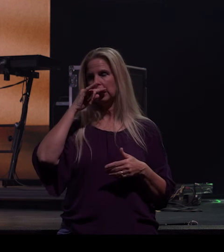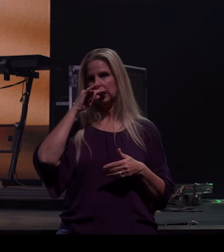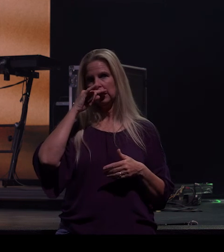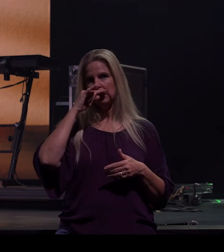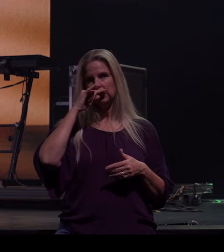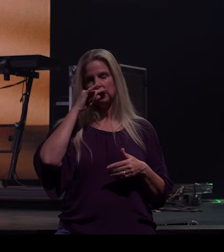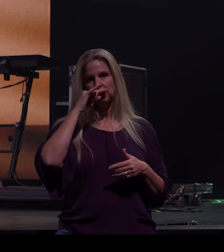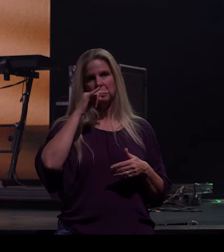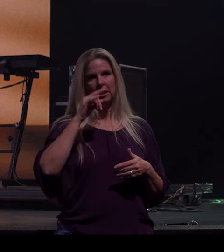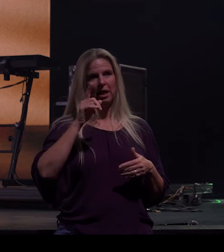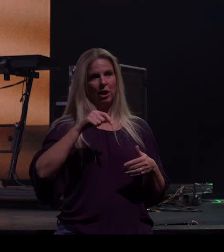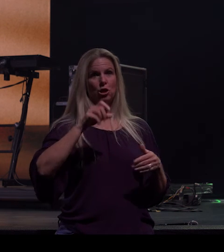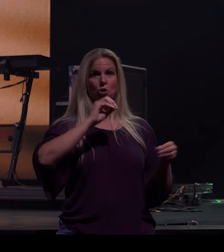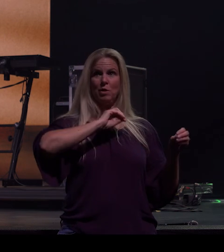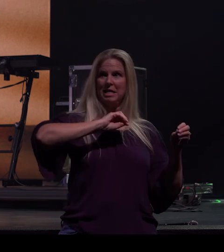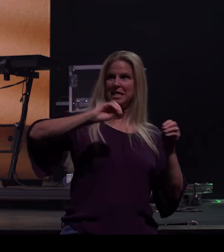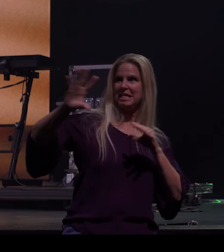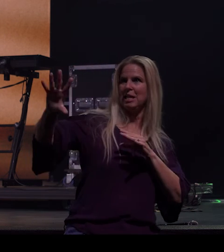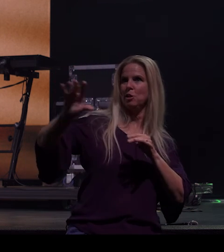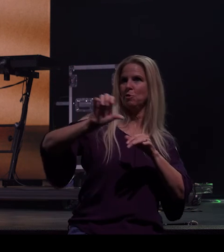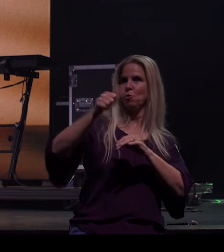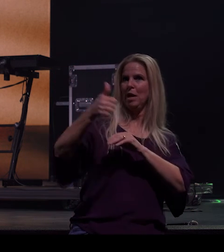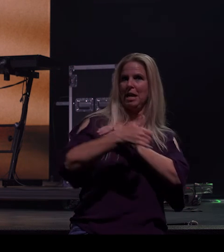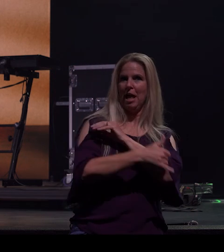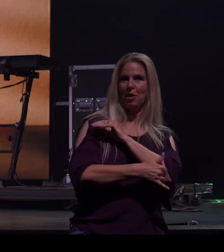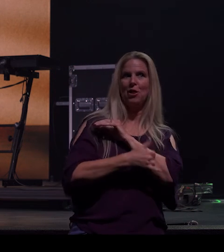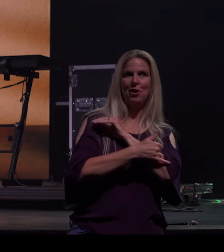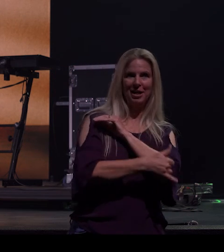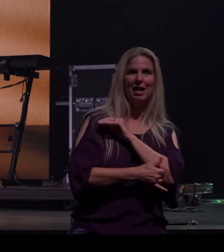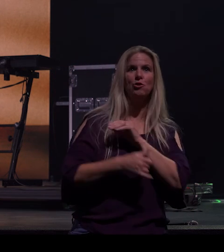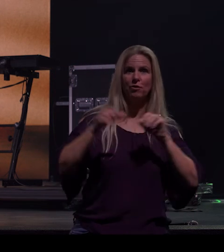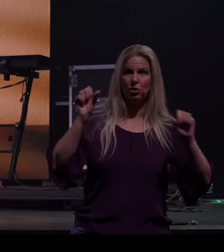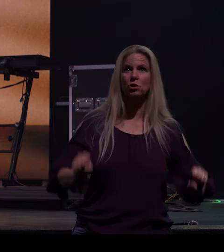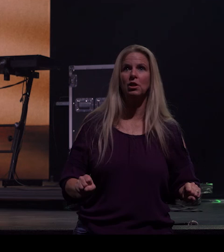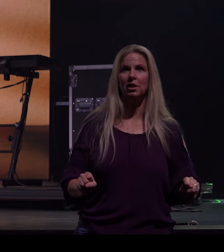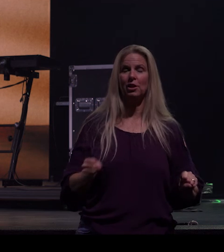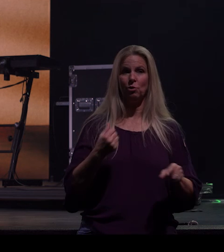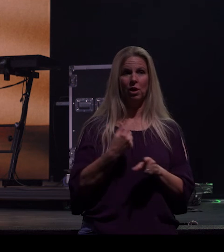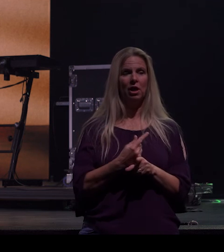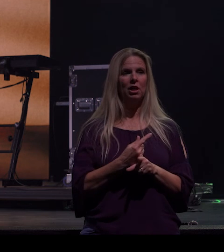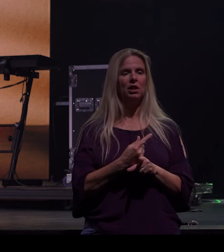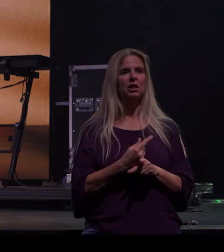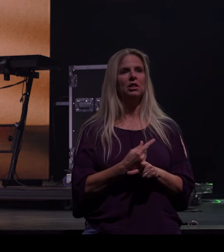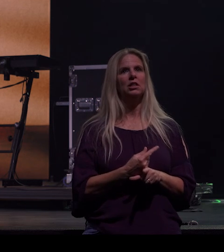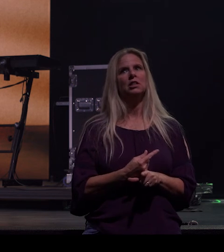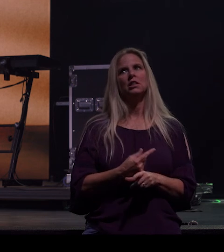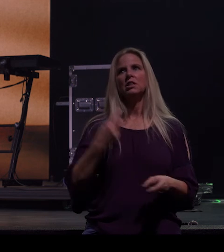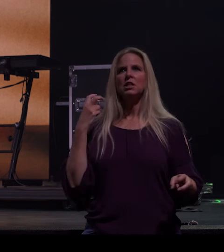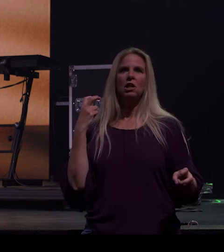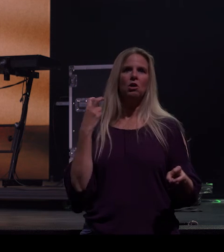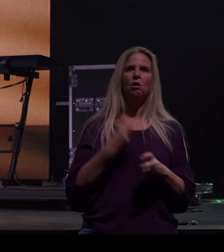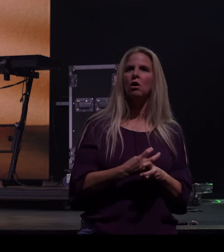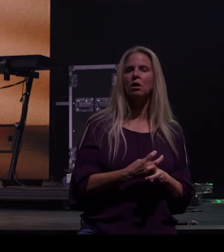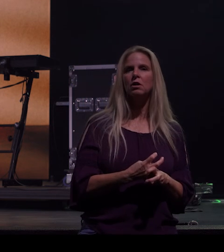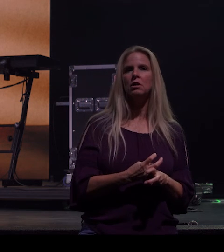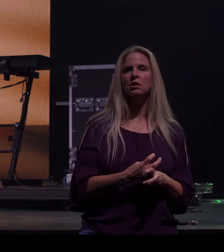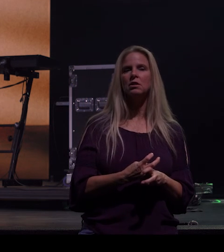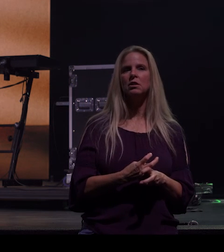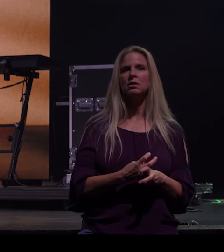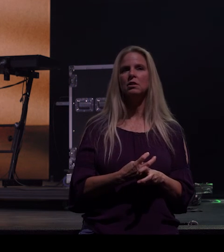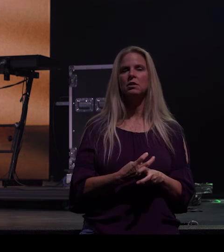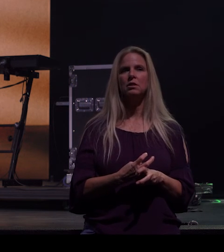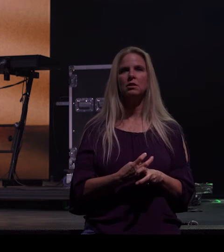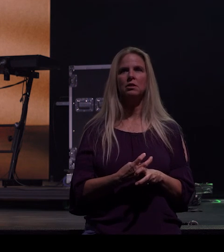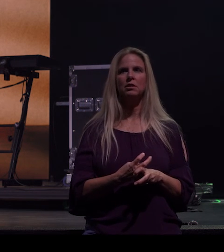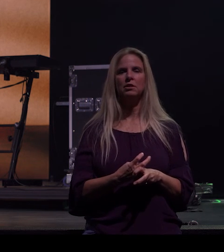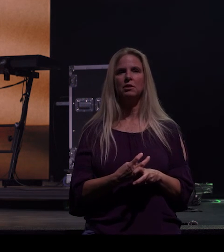and you would ship them to another country tomorrow if it wasn't like illegal, right? I mean, it's tough on you right now and you're